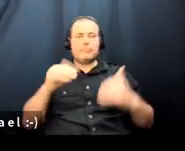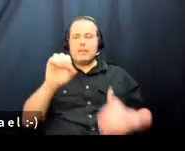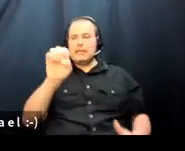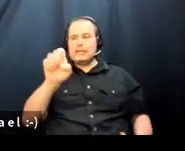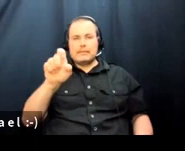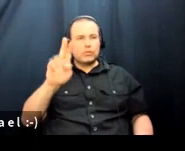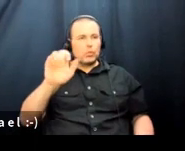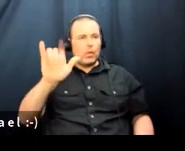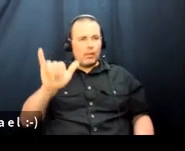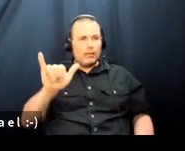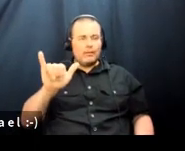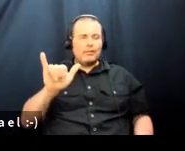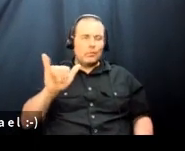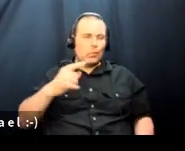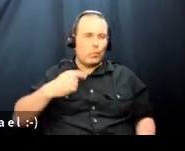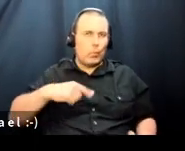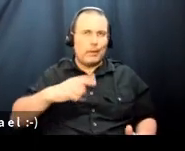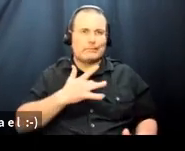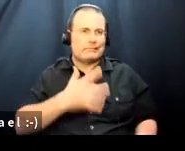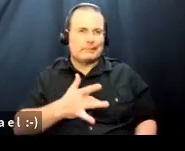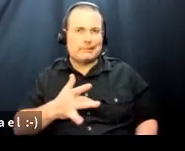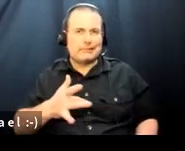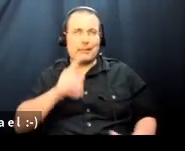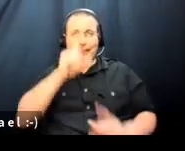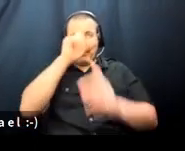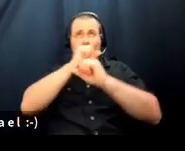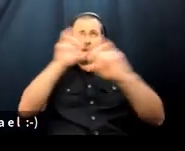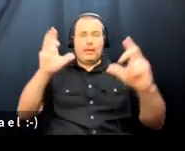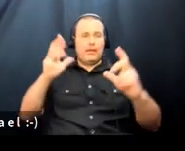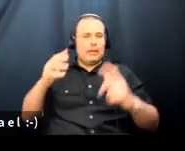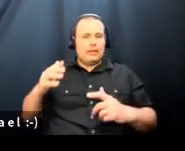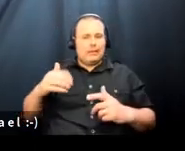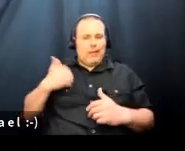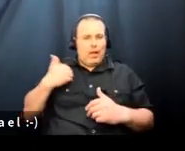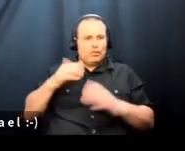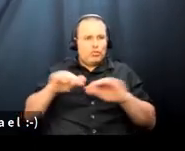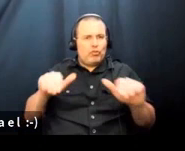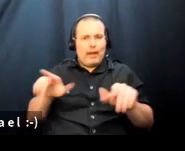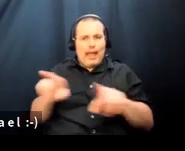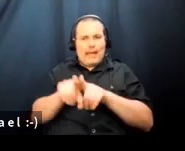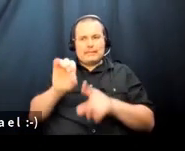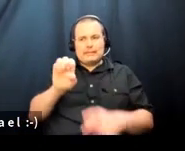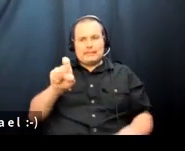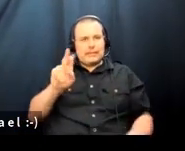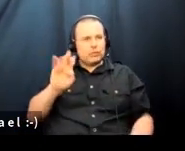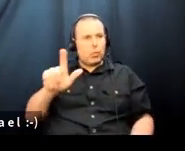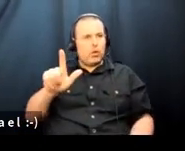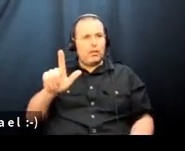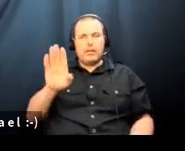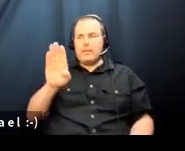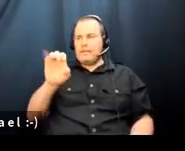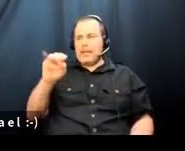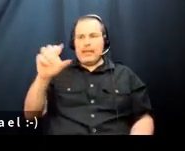as sexual beings, but they are. And we provide powerful societal messages about